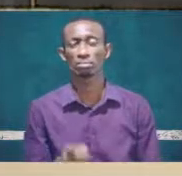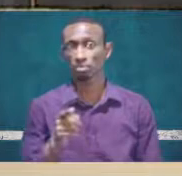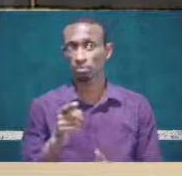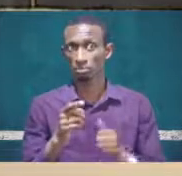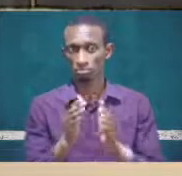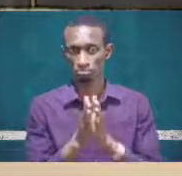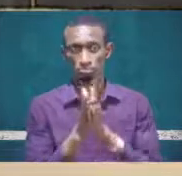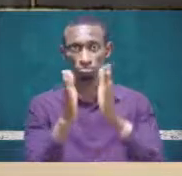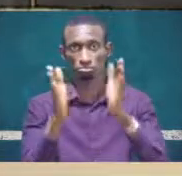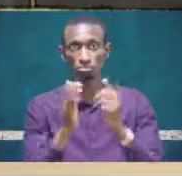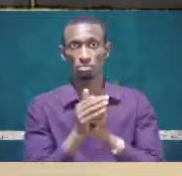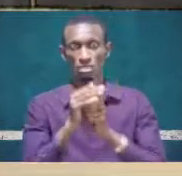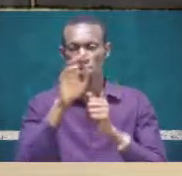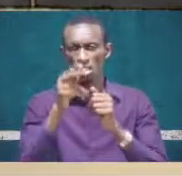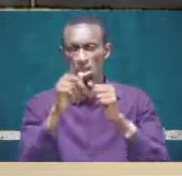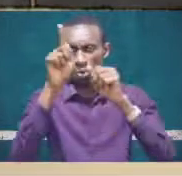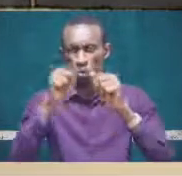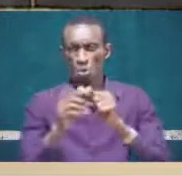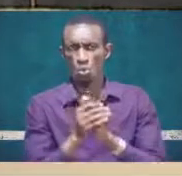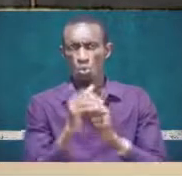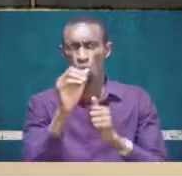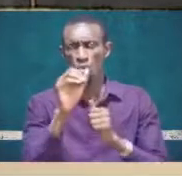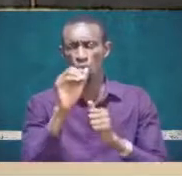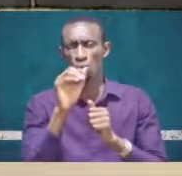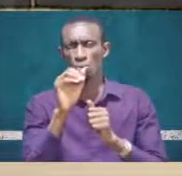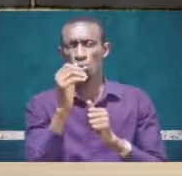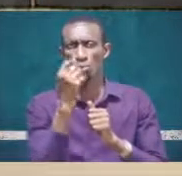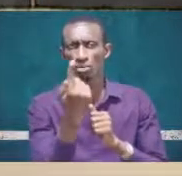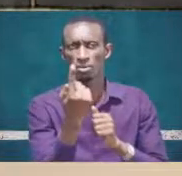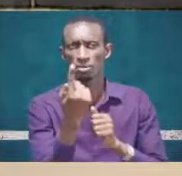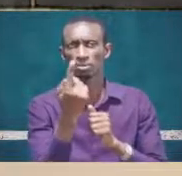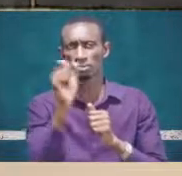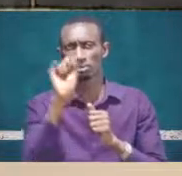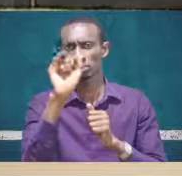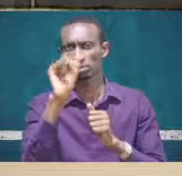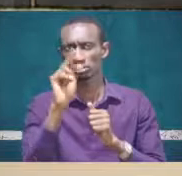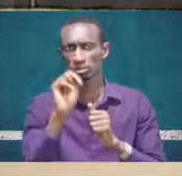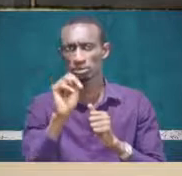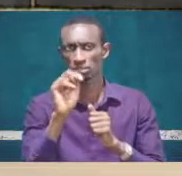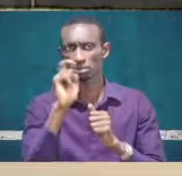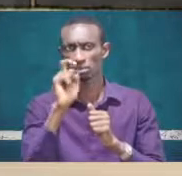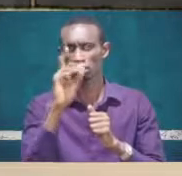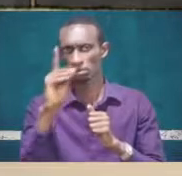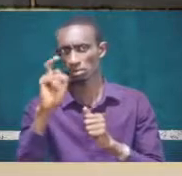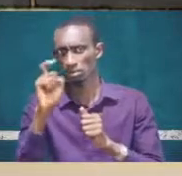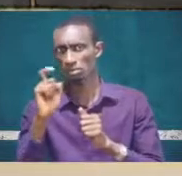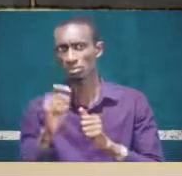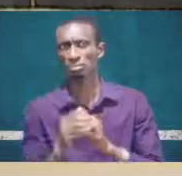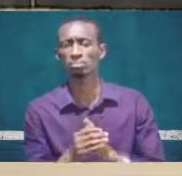Expanding this, I have integral of 1 sine x